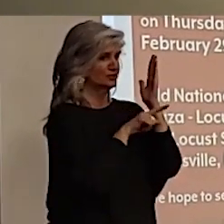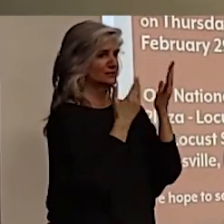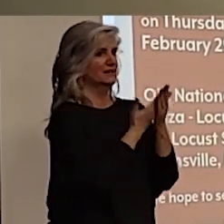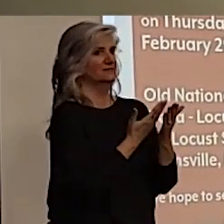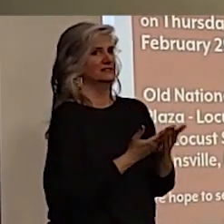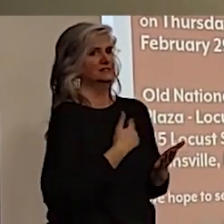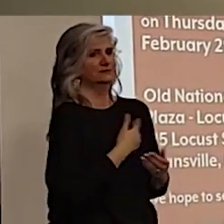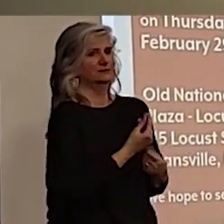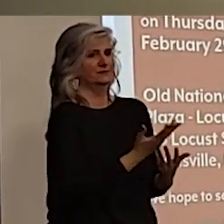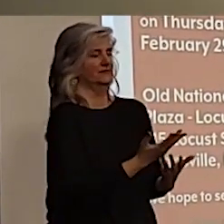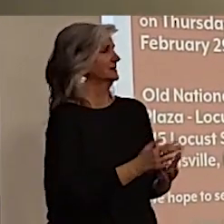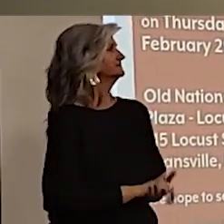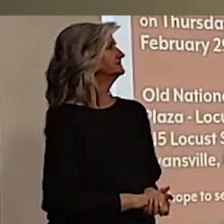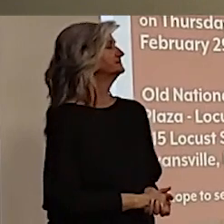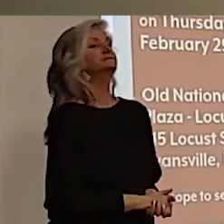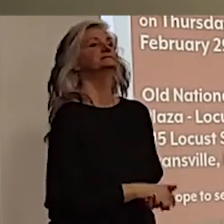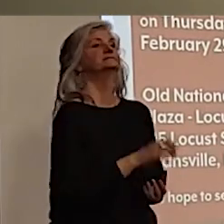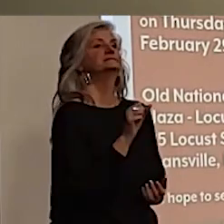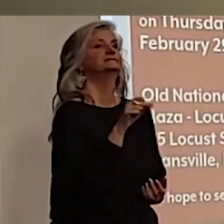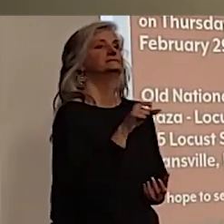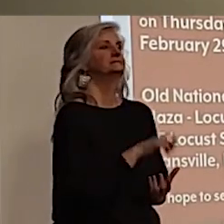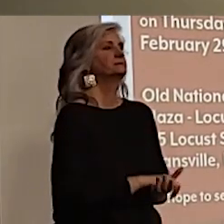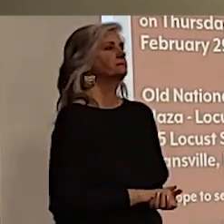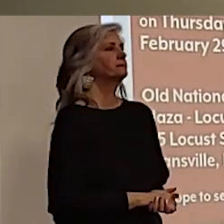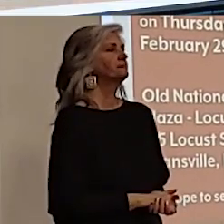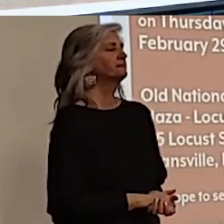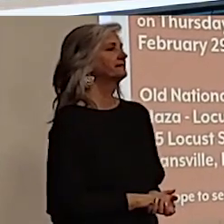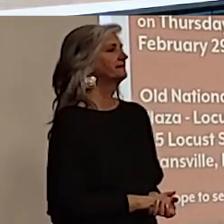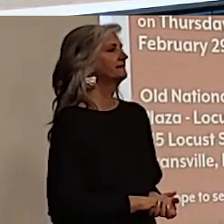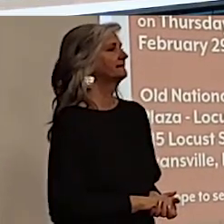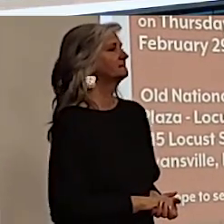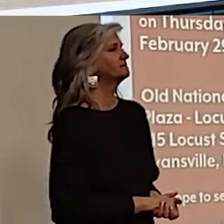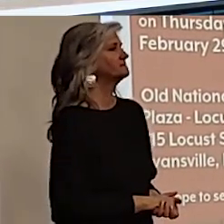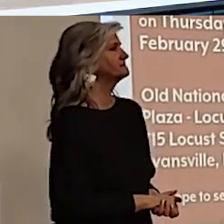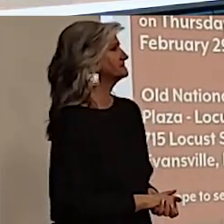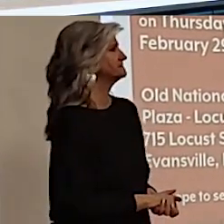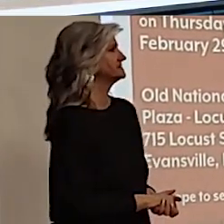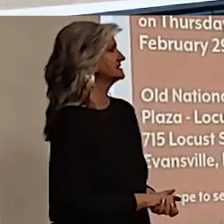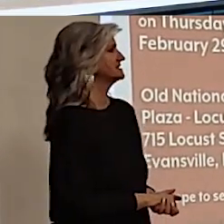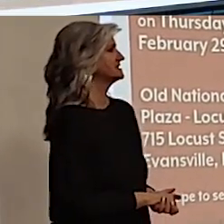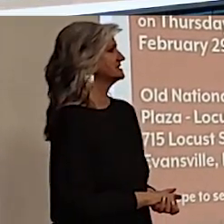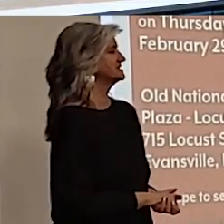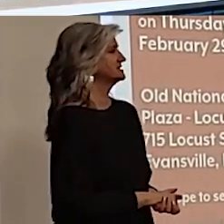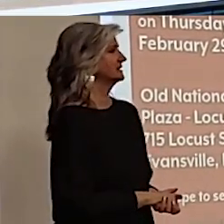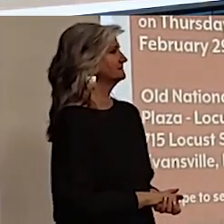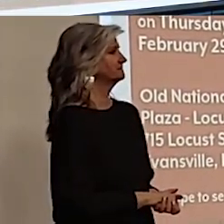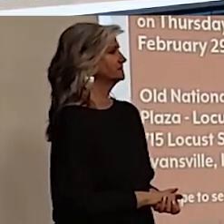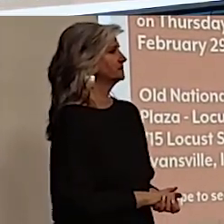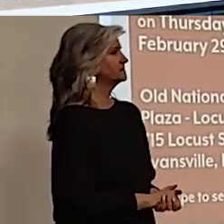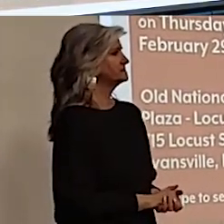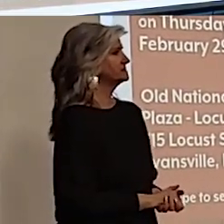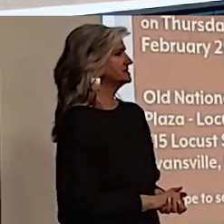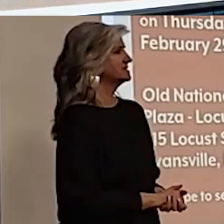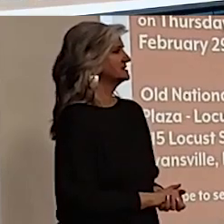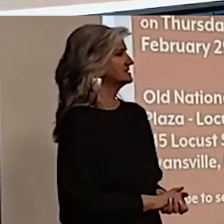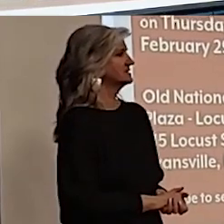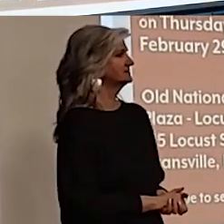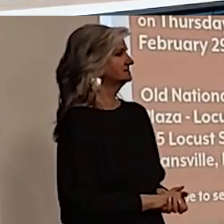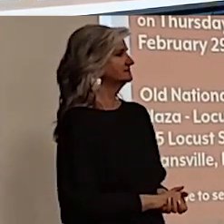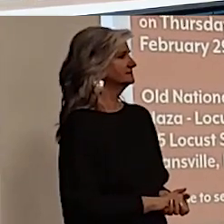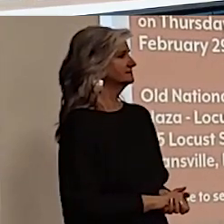present. Yes. Hi,